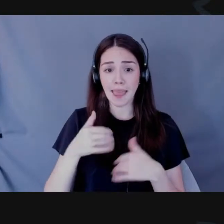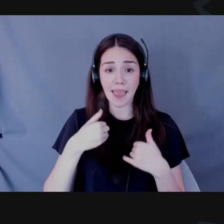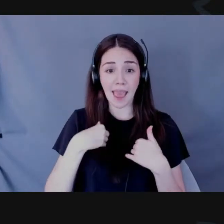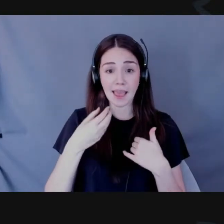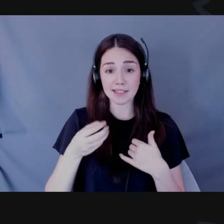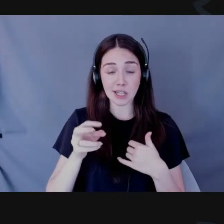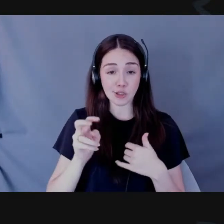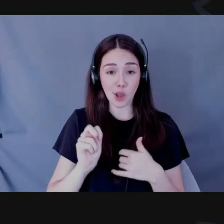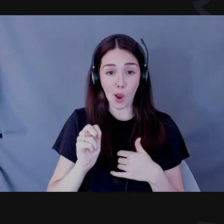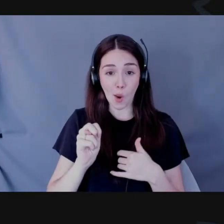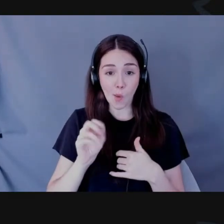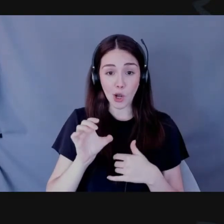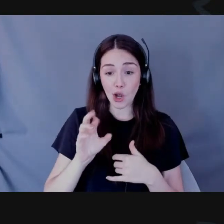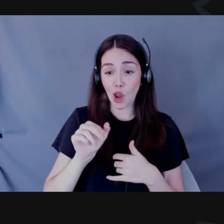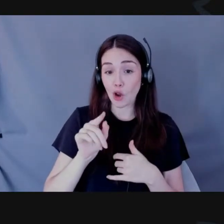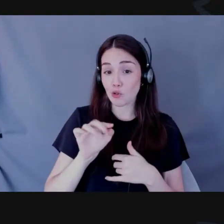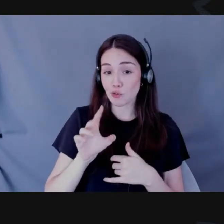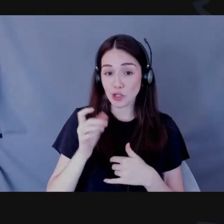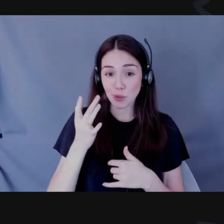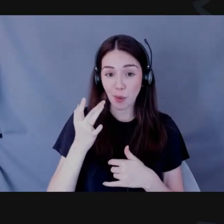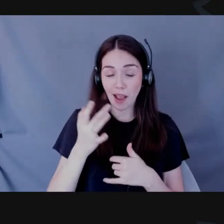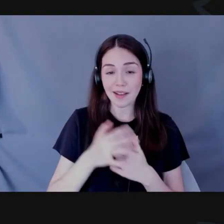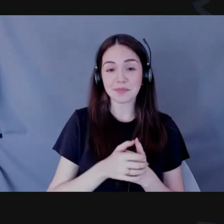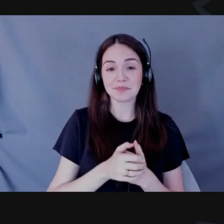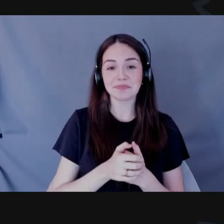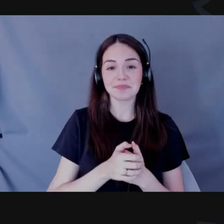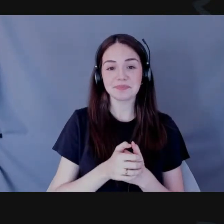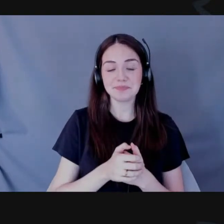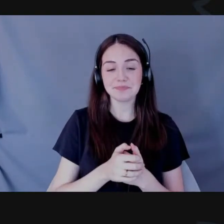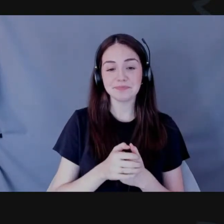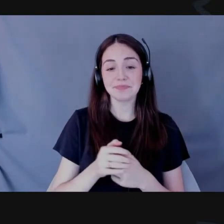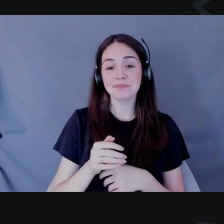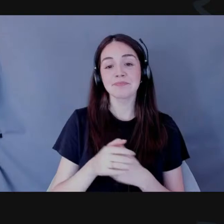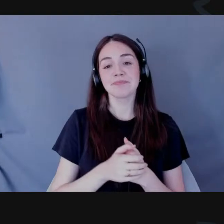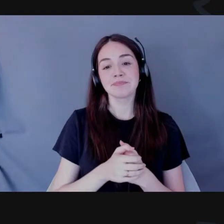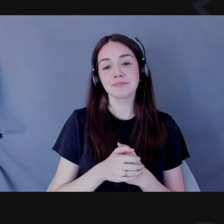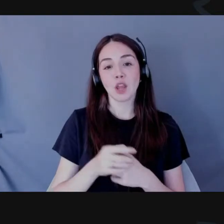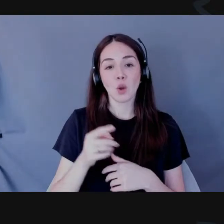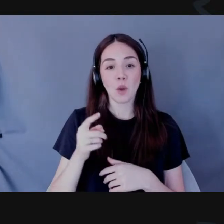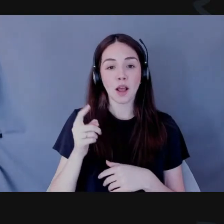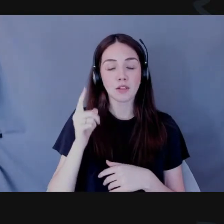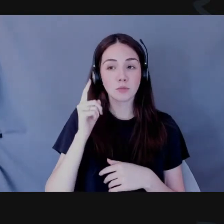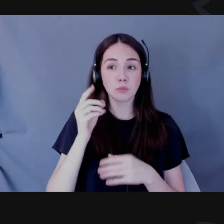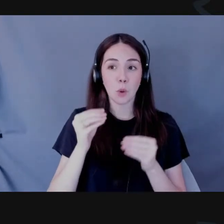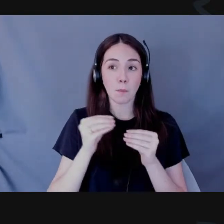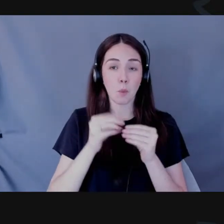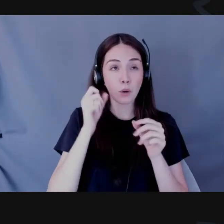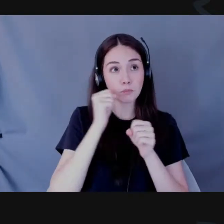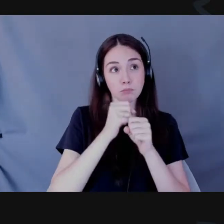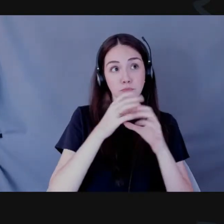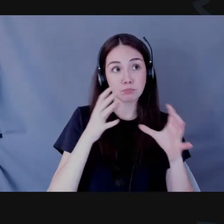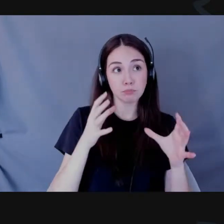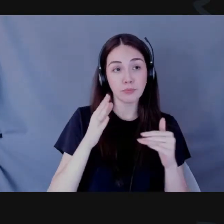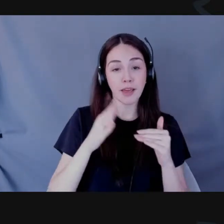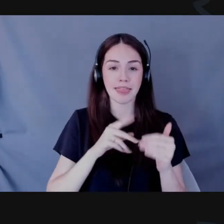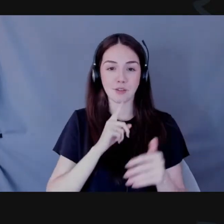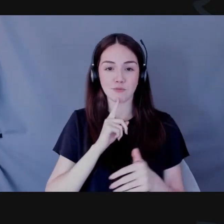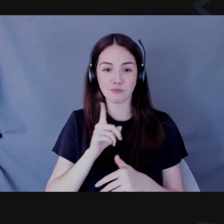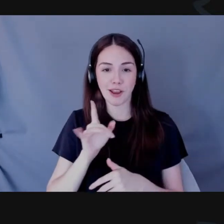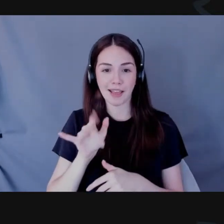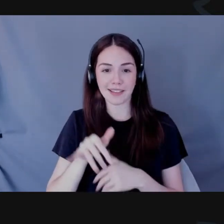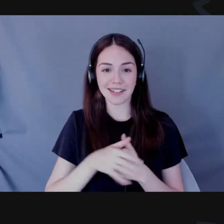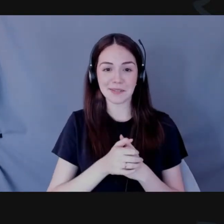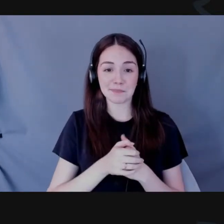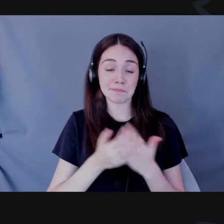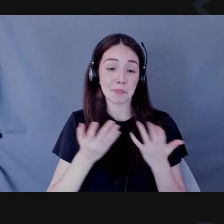elusive creature, captured more in our collective imagination than in reality? After all, the rest